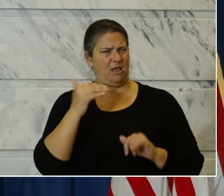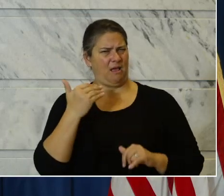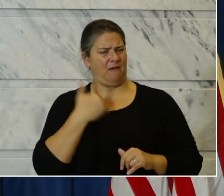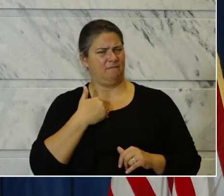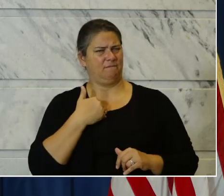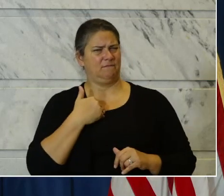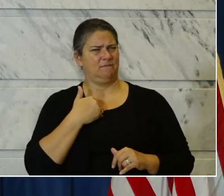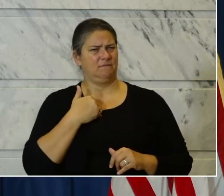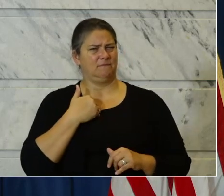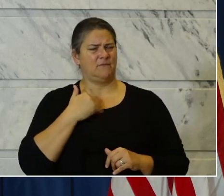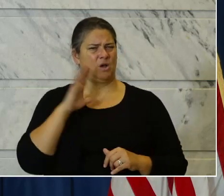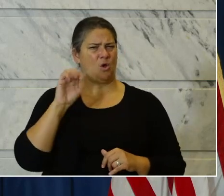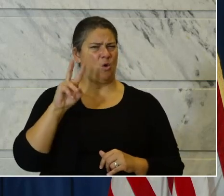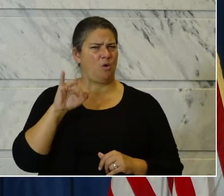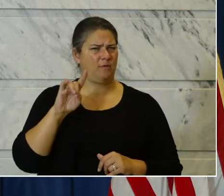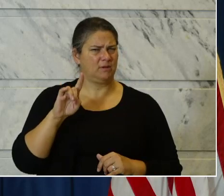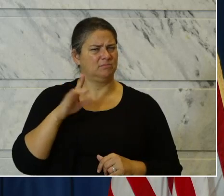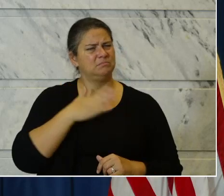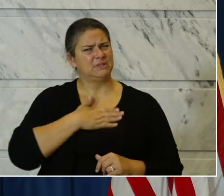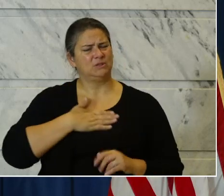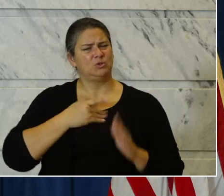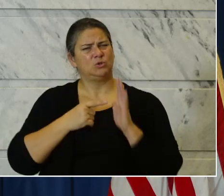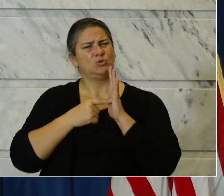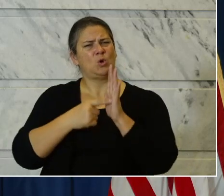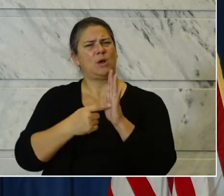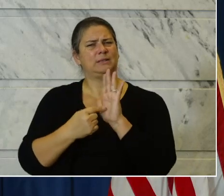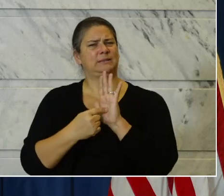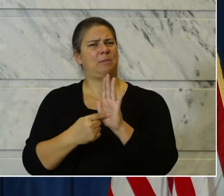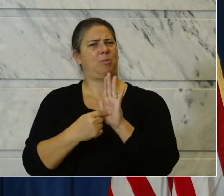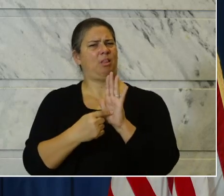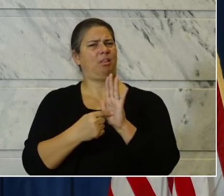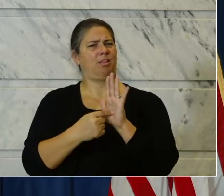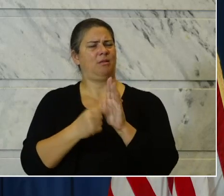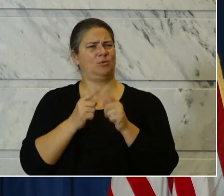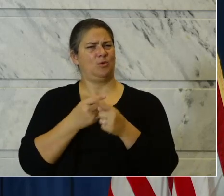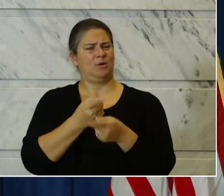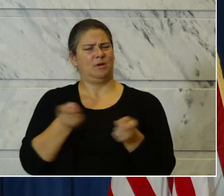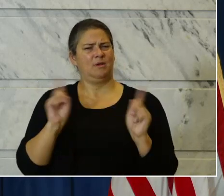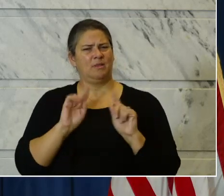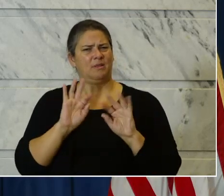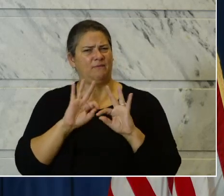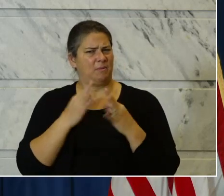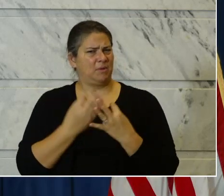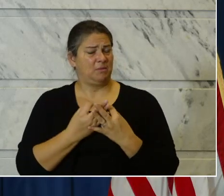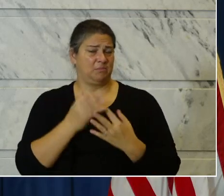protect other people and other families. And I am sure that some out there will